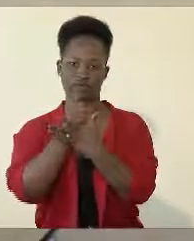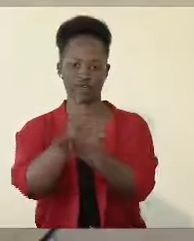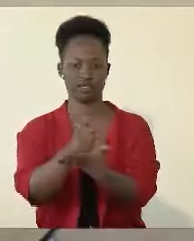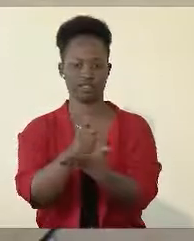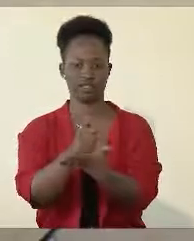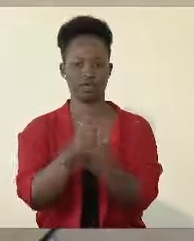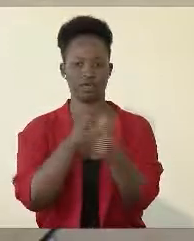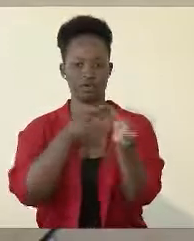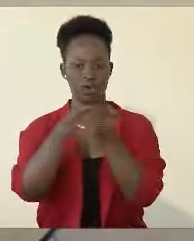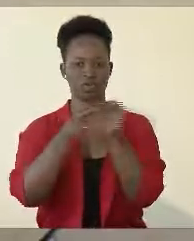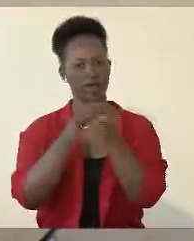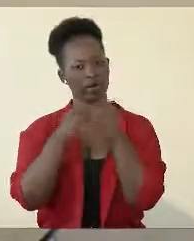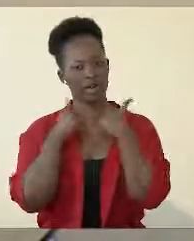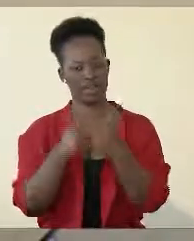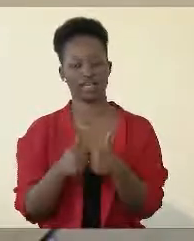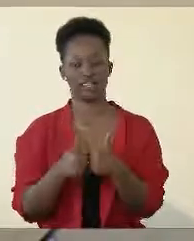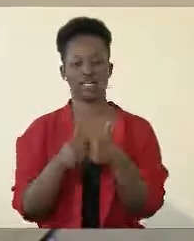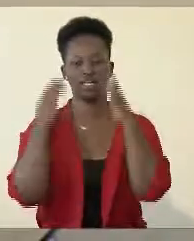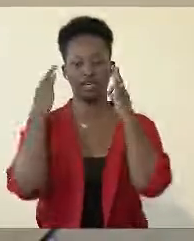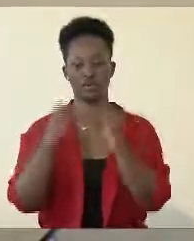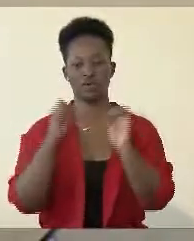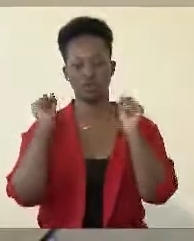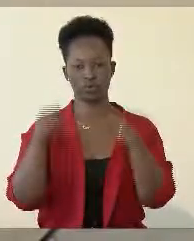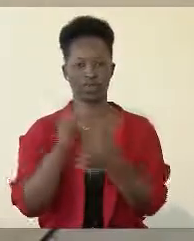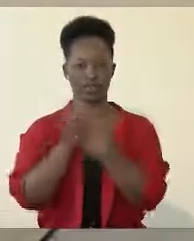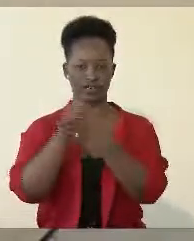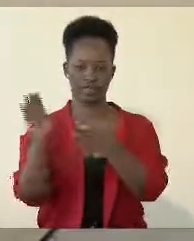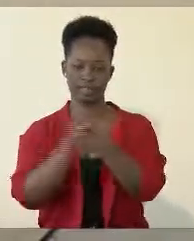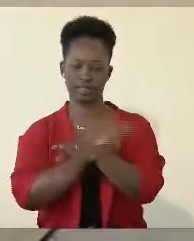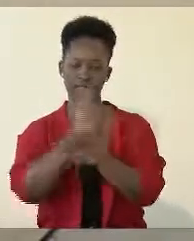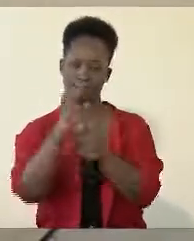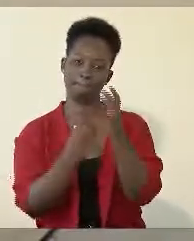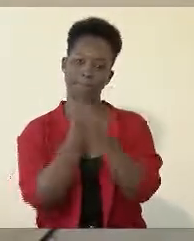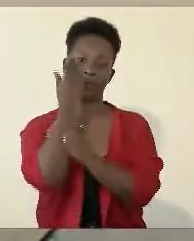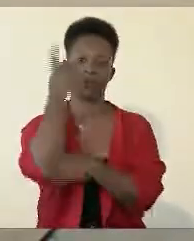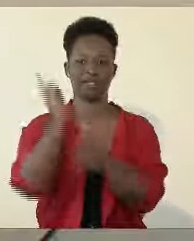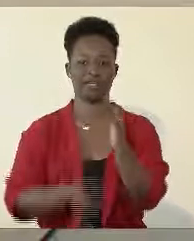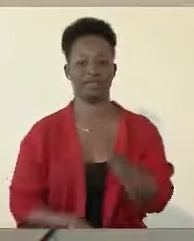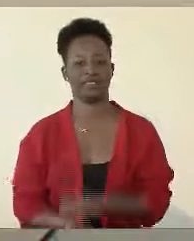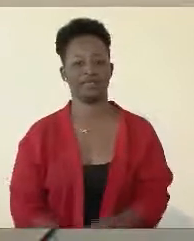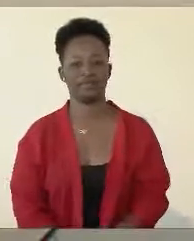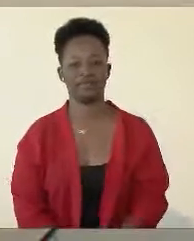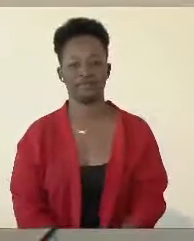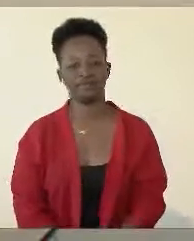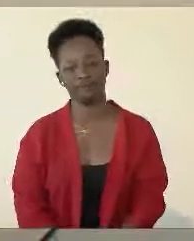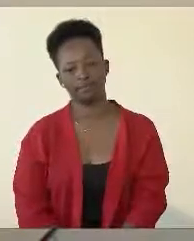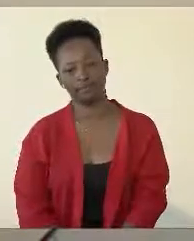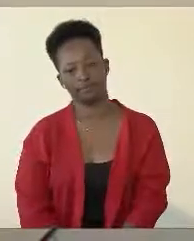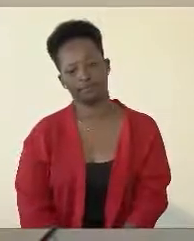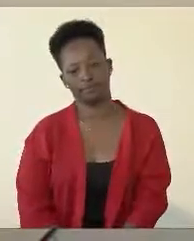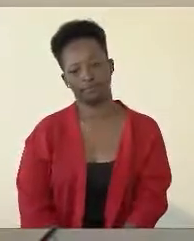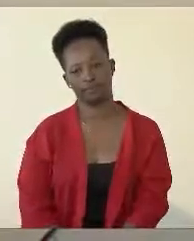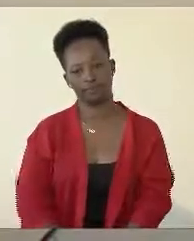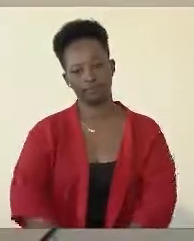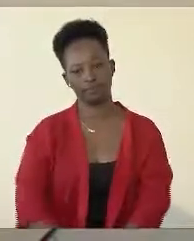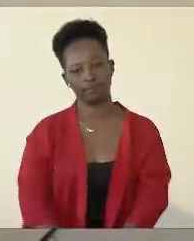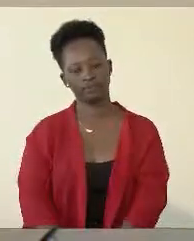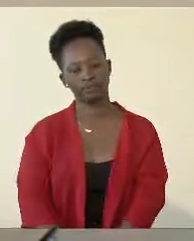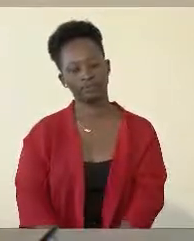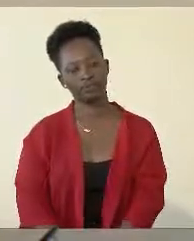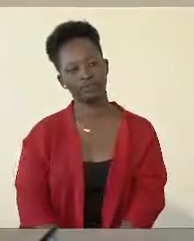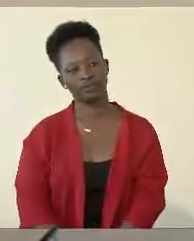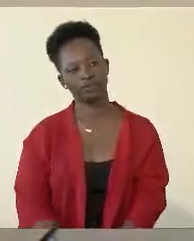have to state them very well. Factors that would favor the growth and expansion of your business. Remember, we